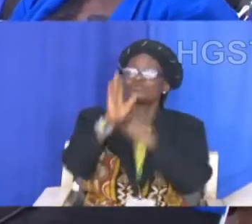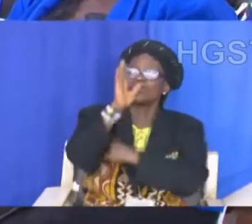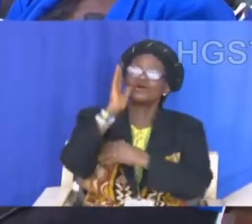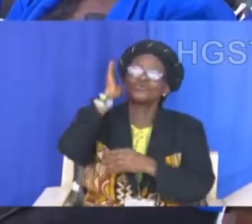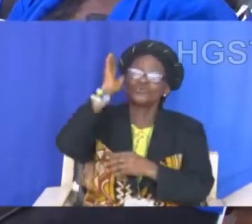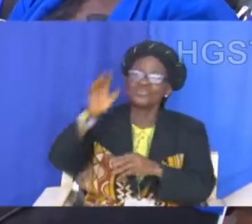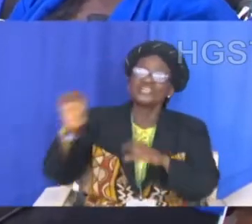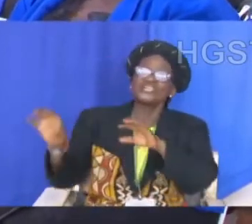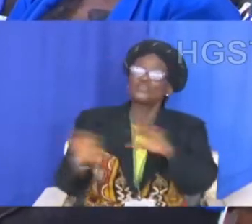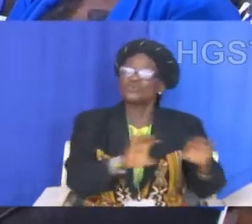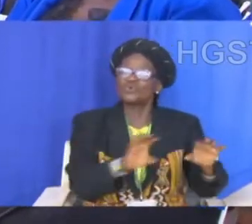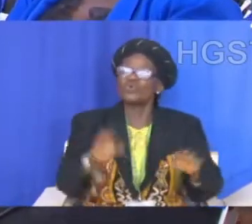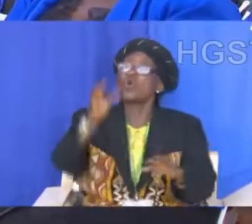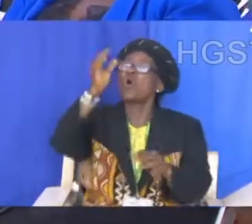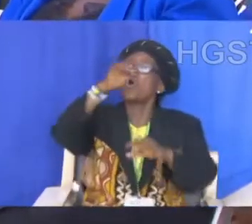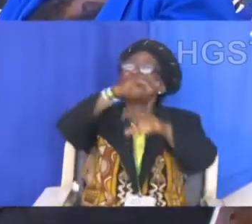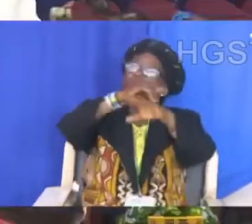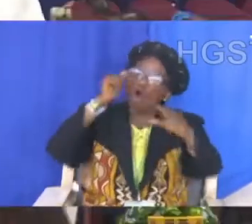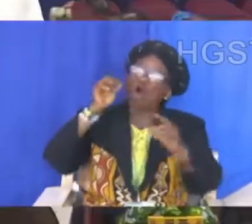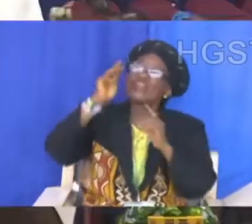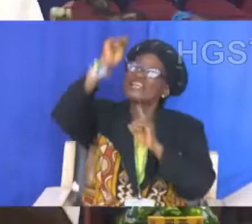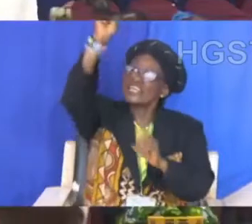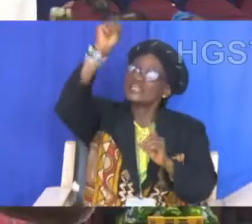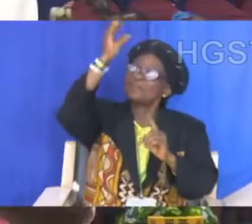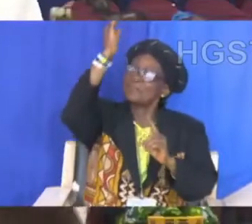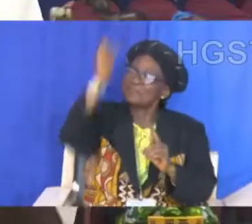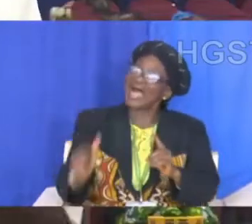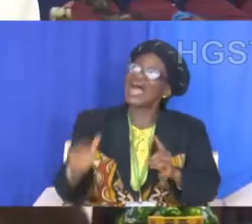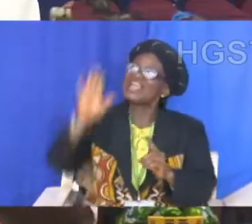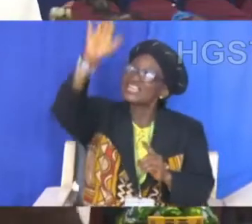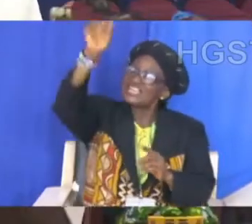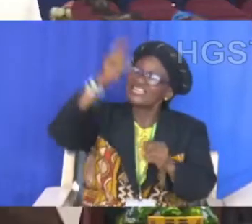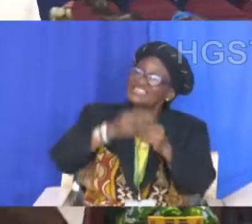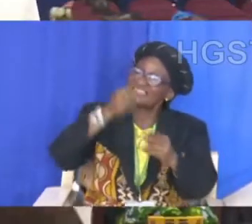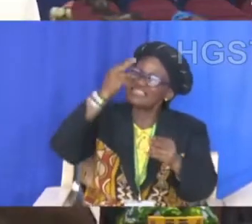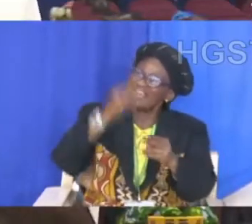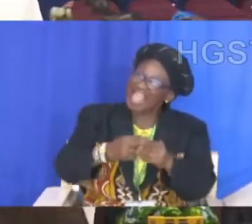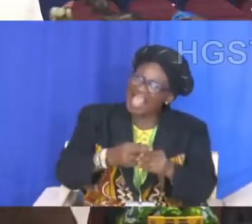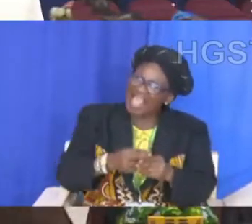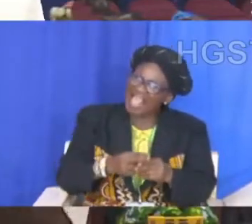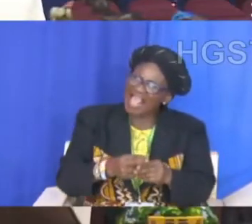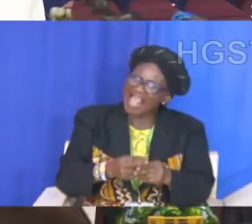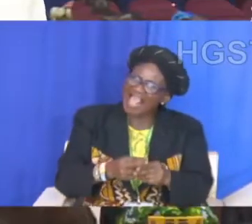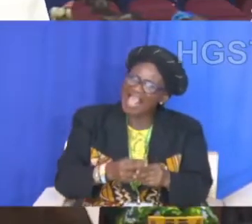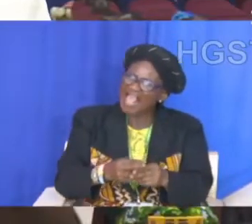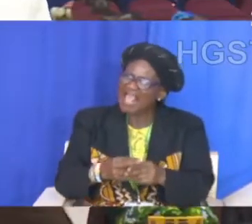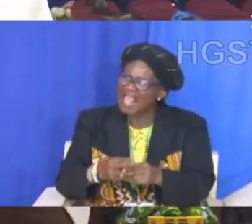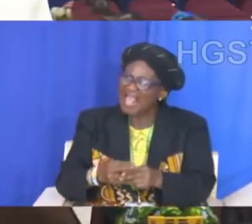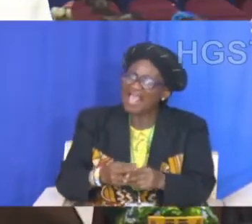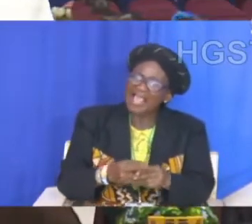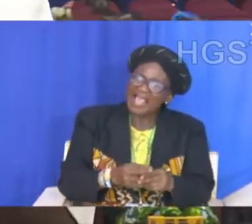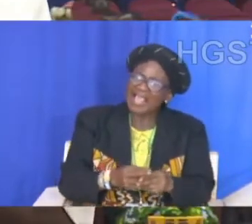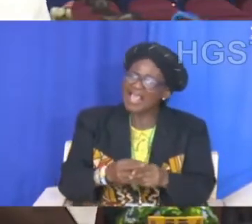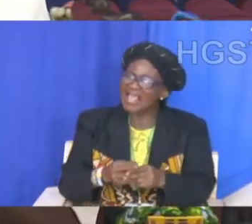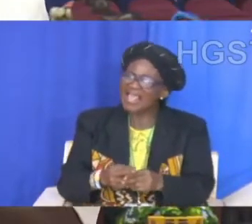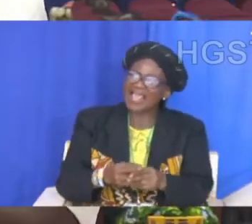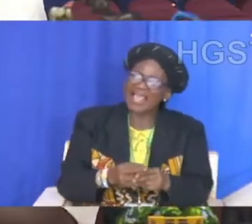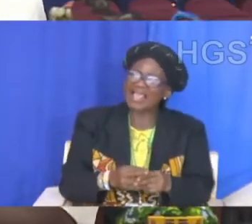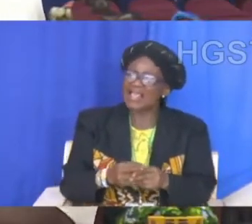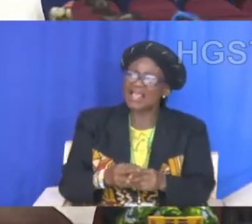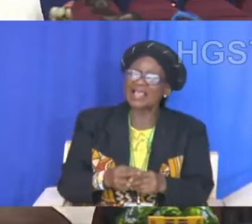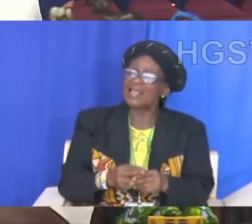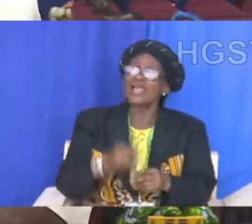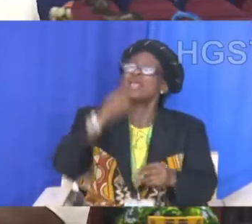Call him by his name. Eulogize him. And he will stand up.